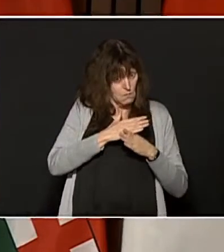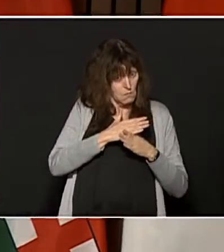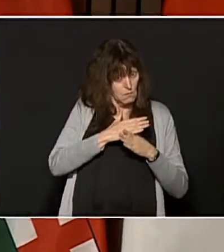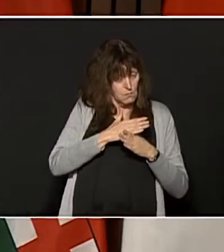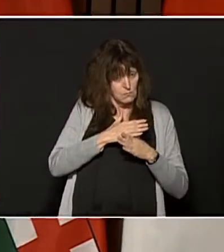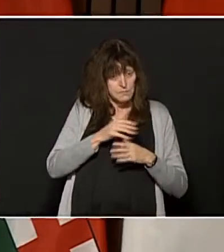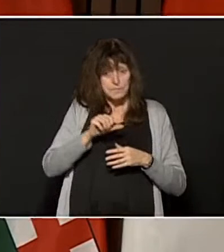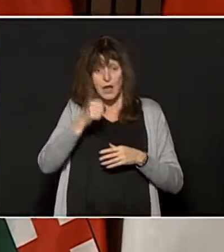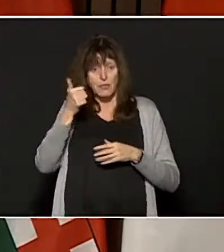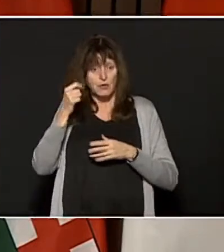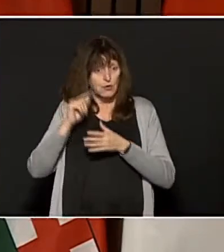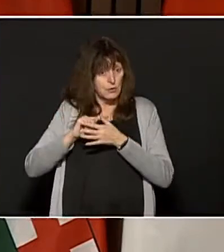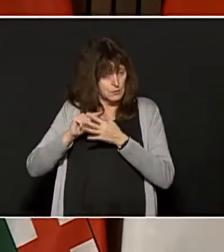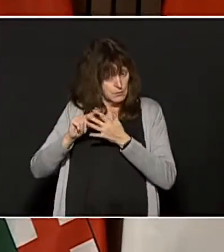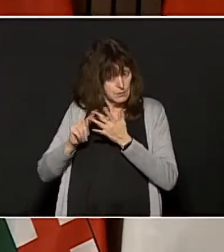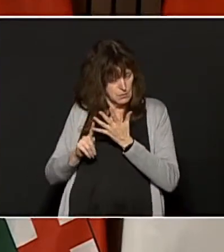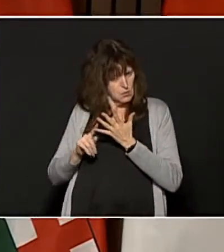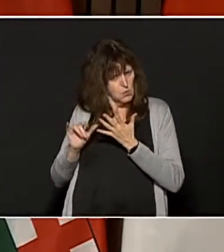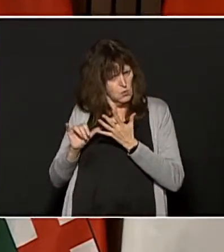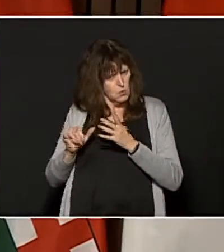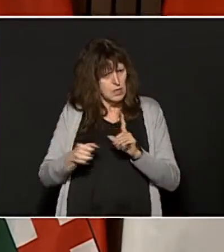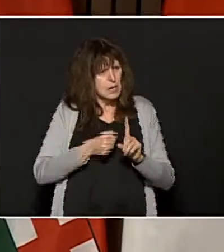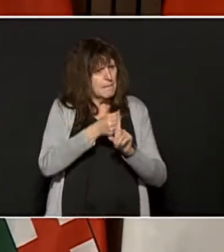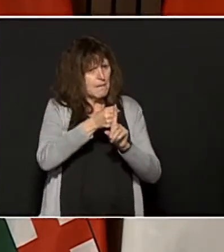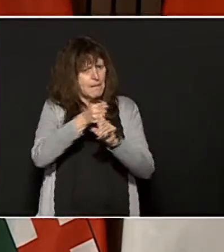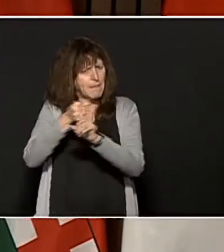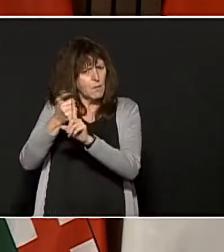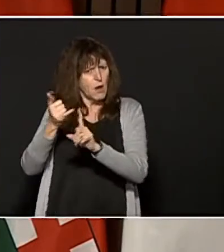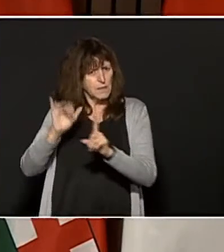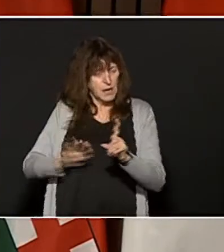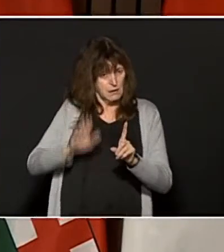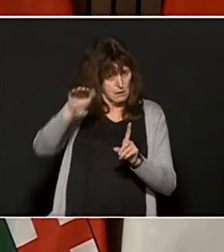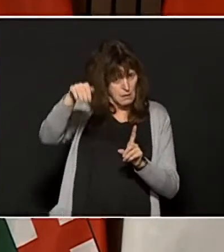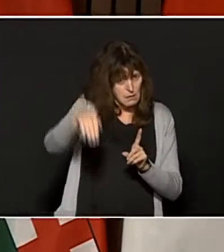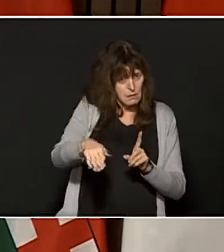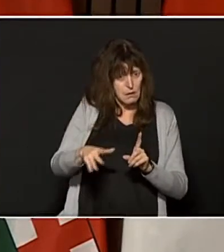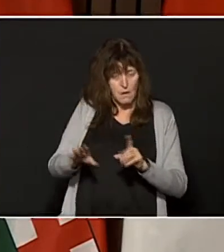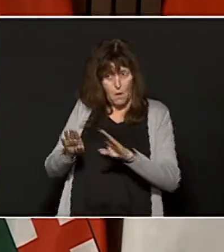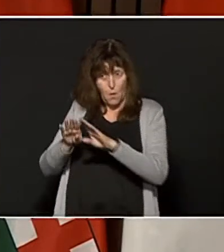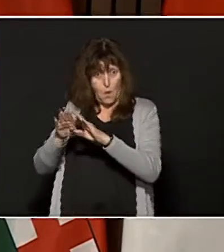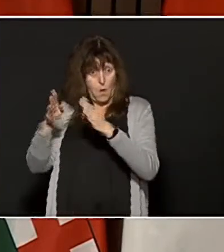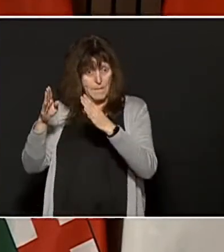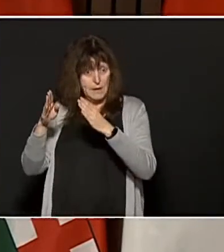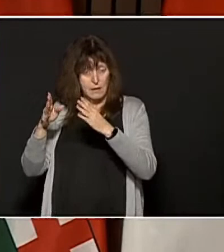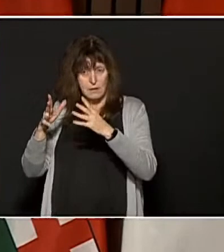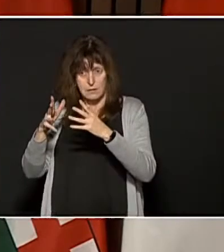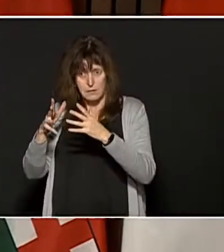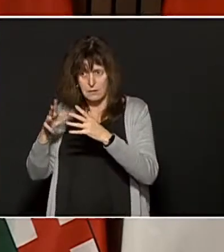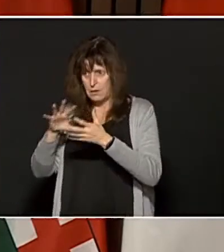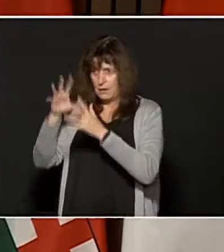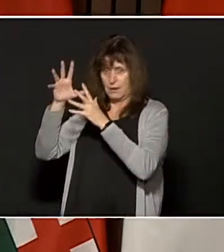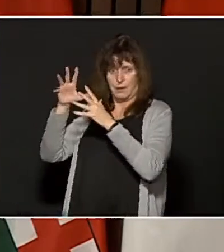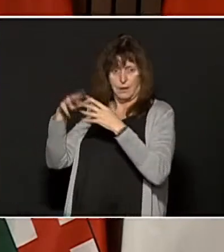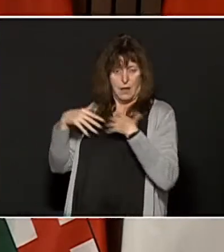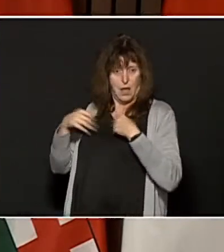system capacity so that we can kind of reopen without jeopardizing the health system. Reopening at a high level of ICU